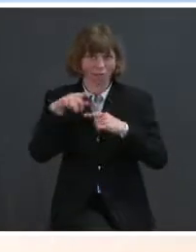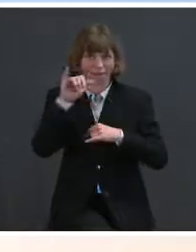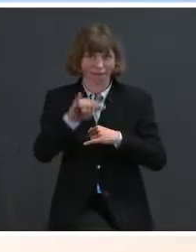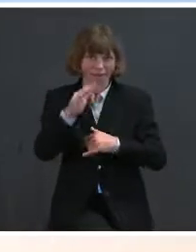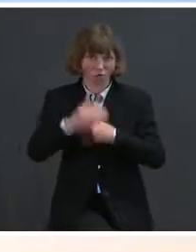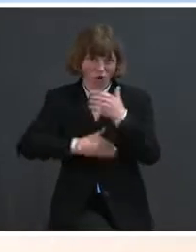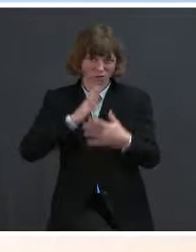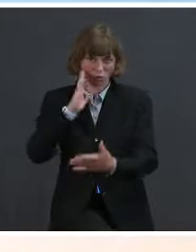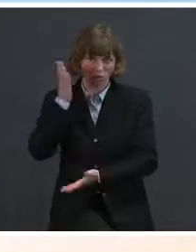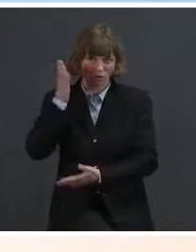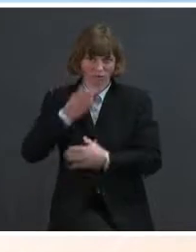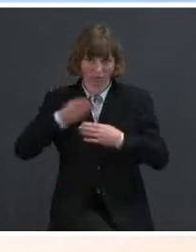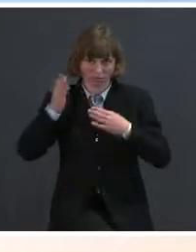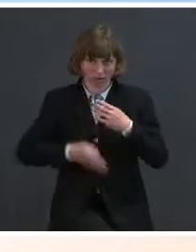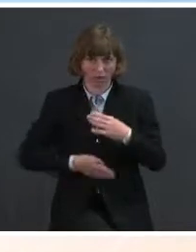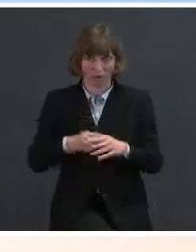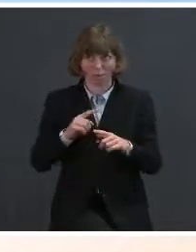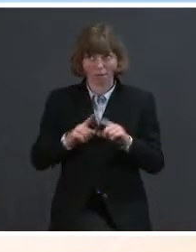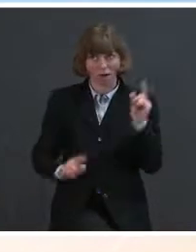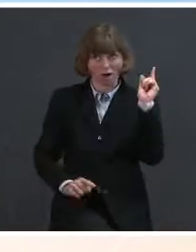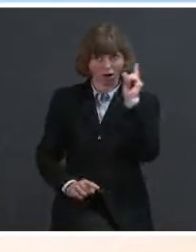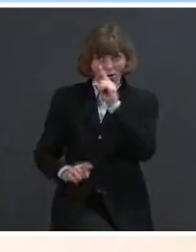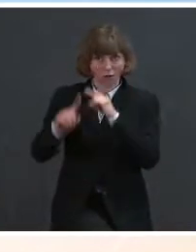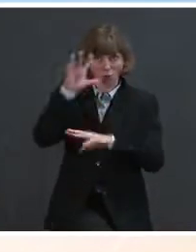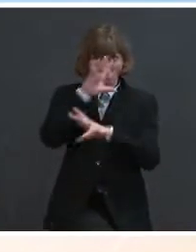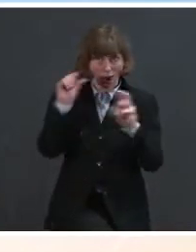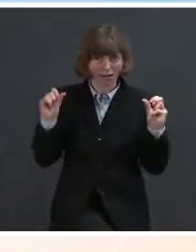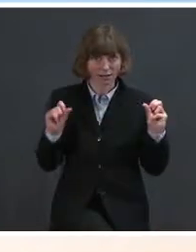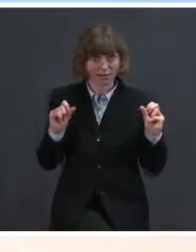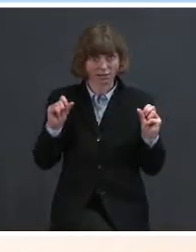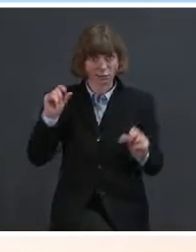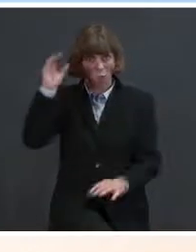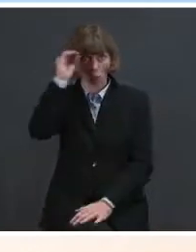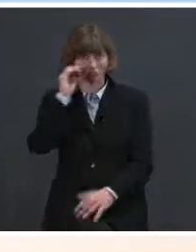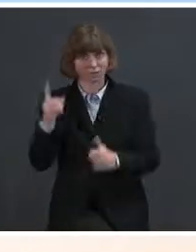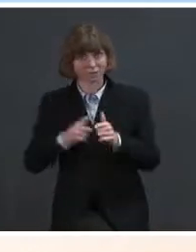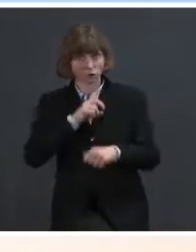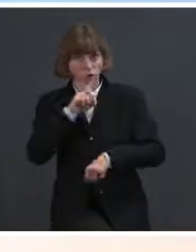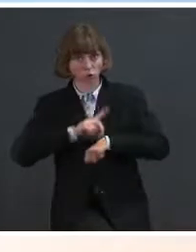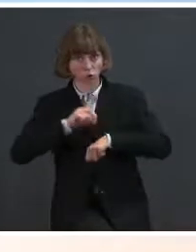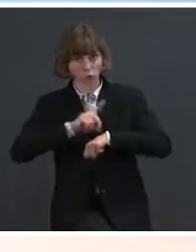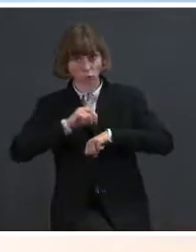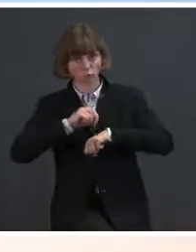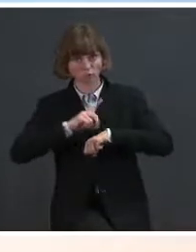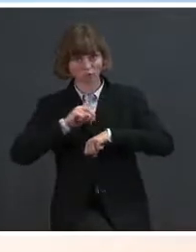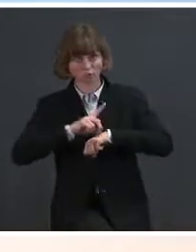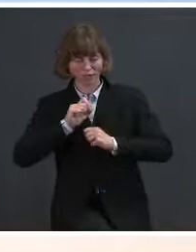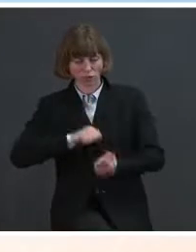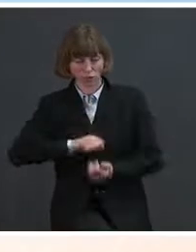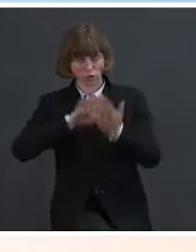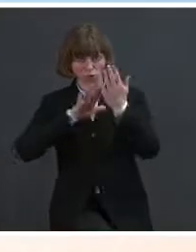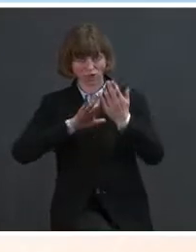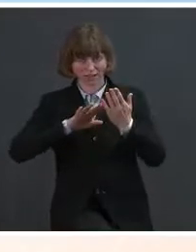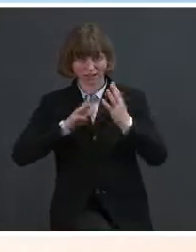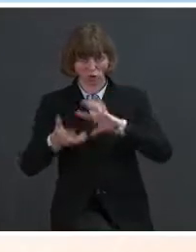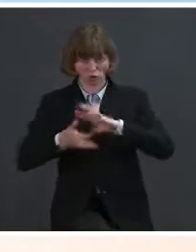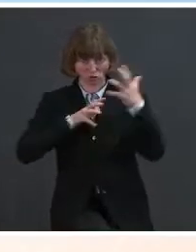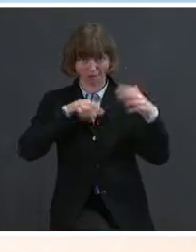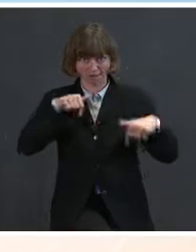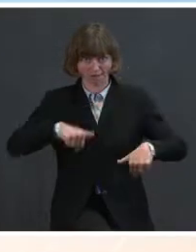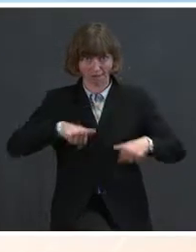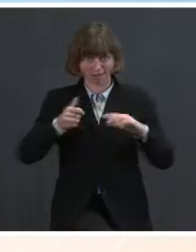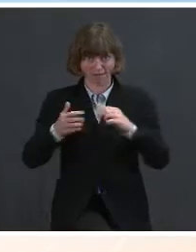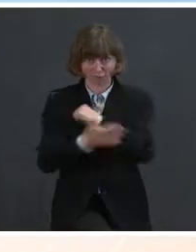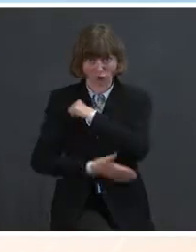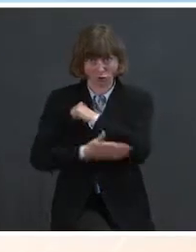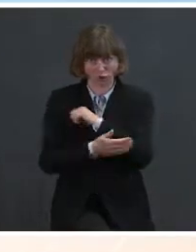his view is that his first obligation, is to addressing what is still a crisis in our country, right? And what is still